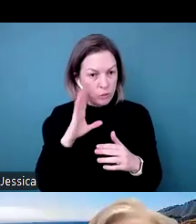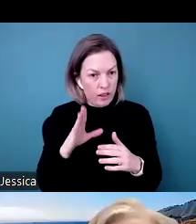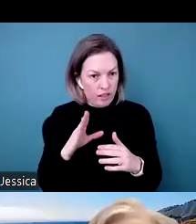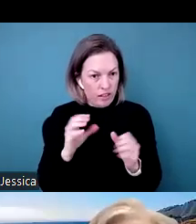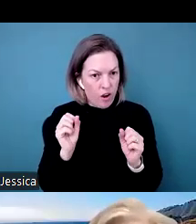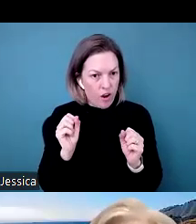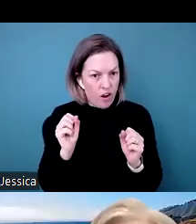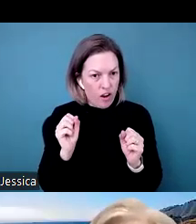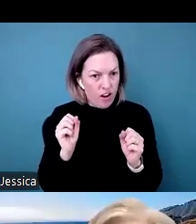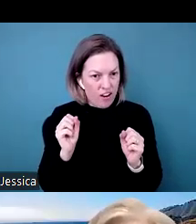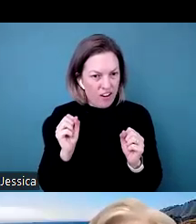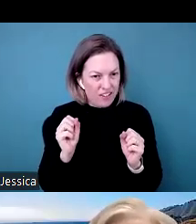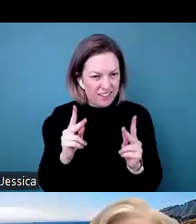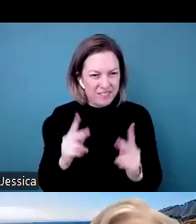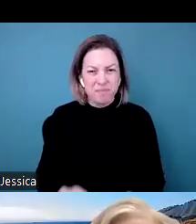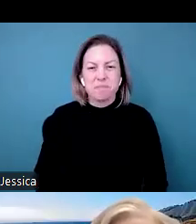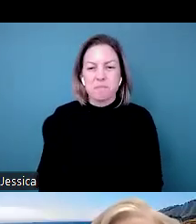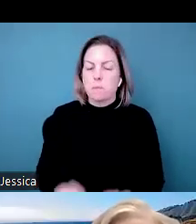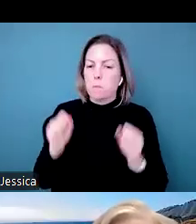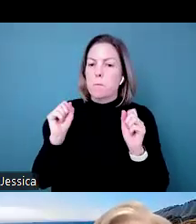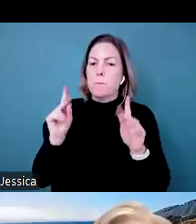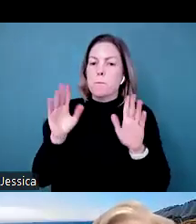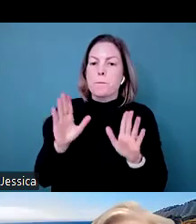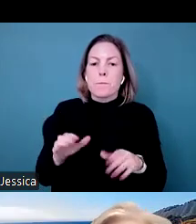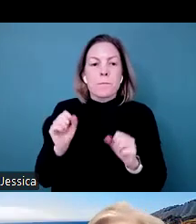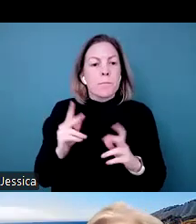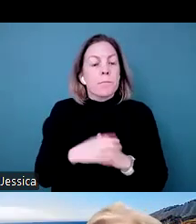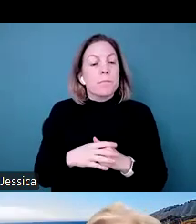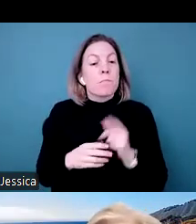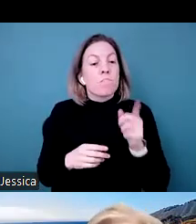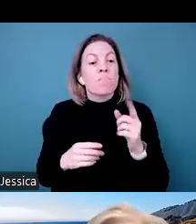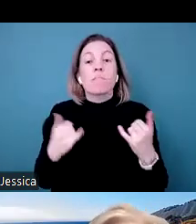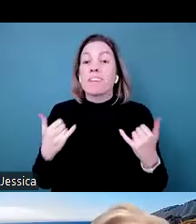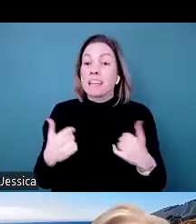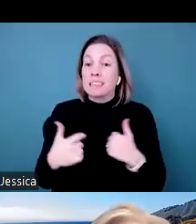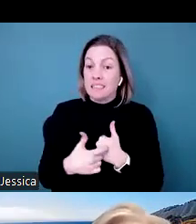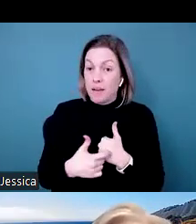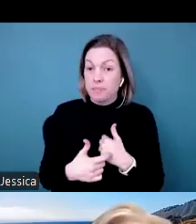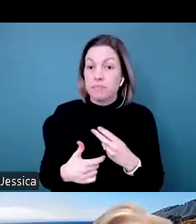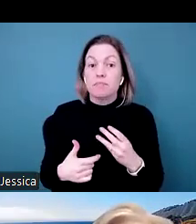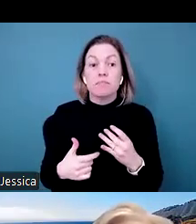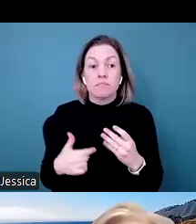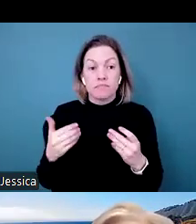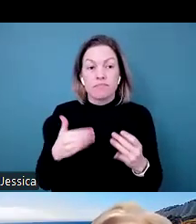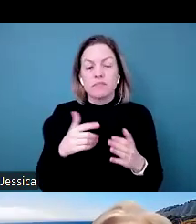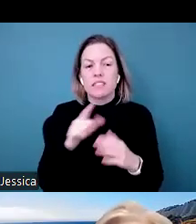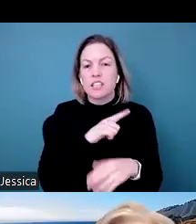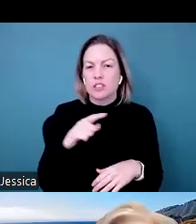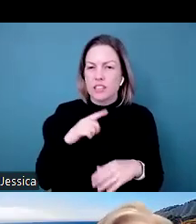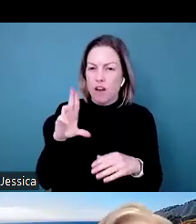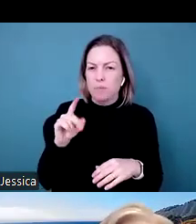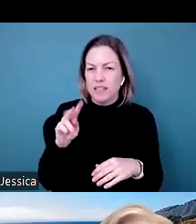go. Okay, great. So this time of year, the legislative update is always a little bit